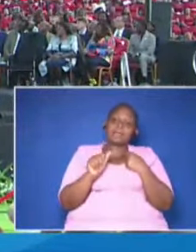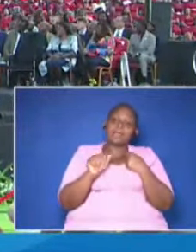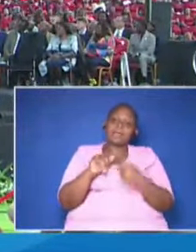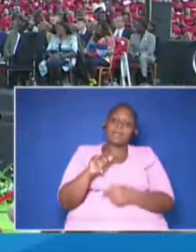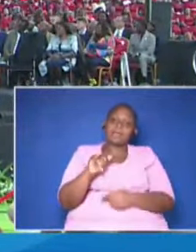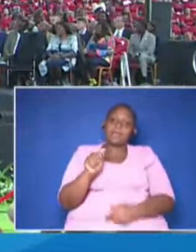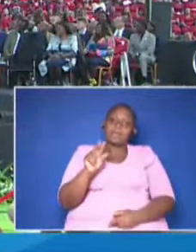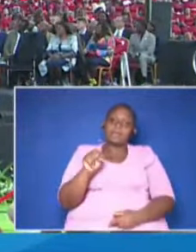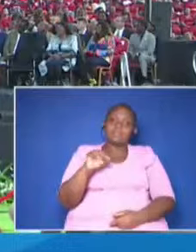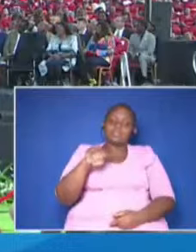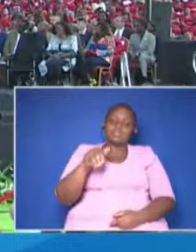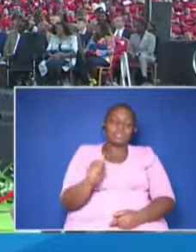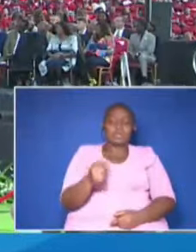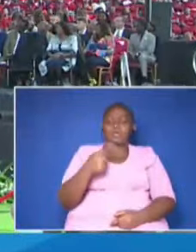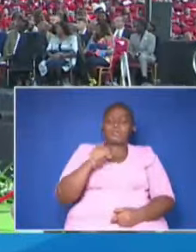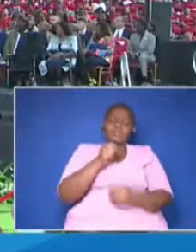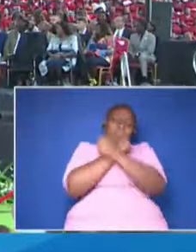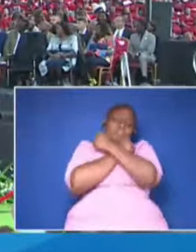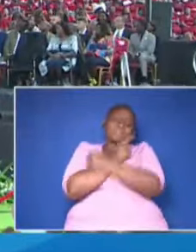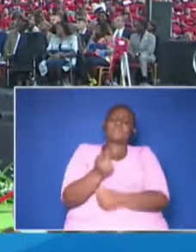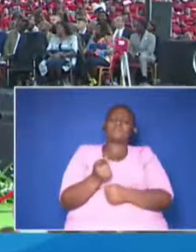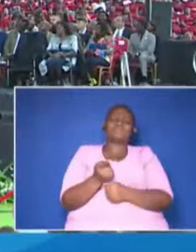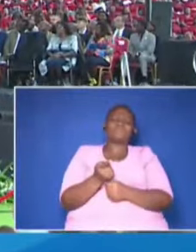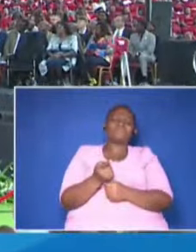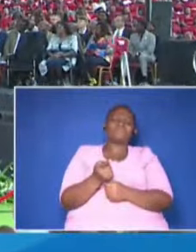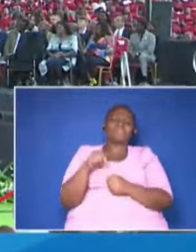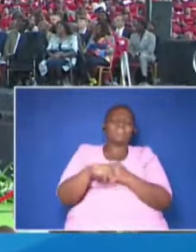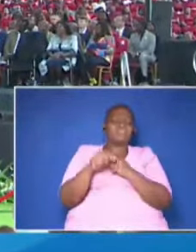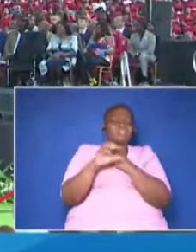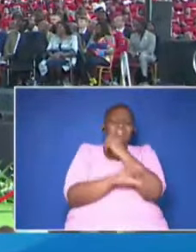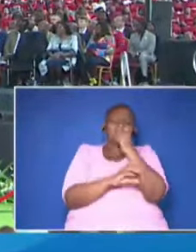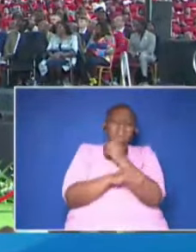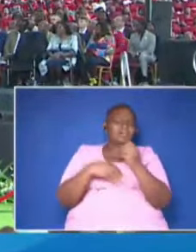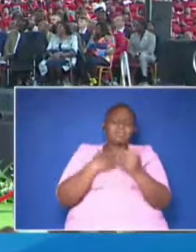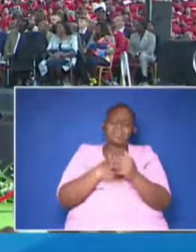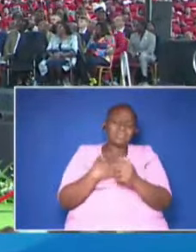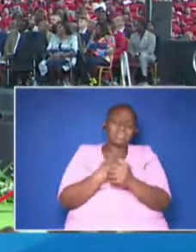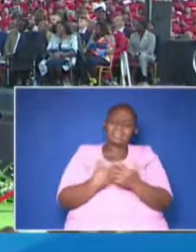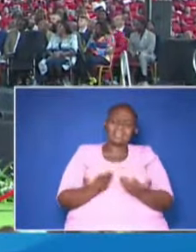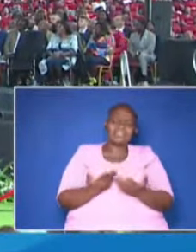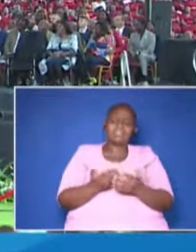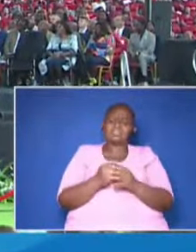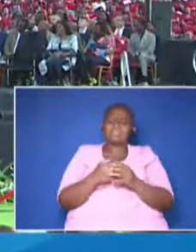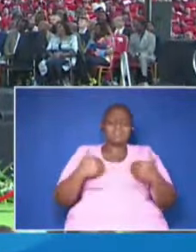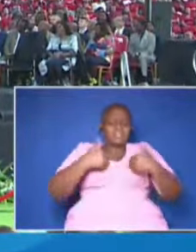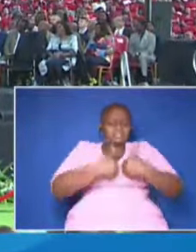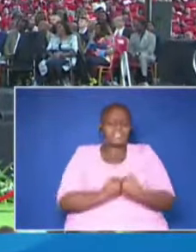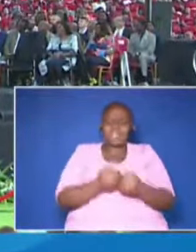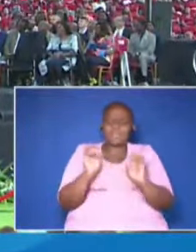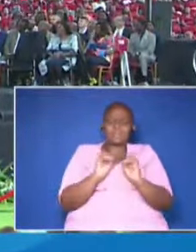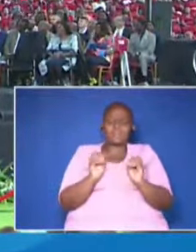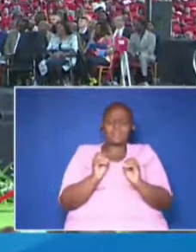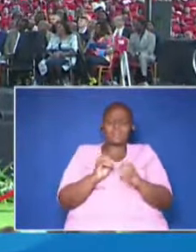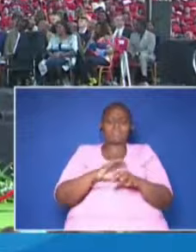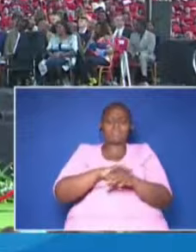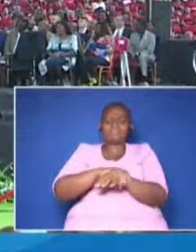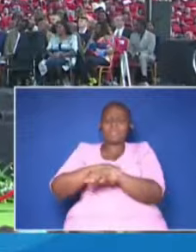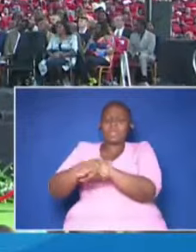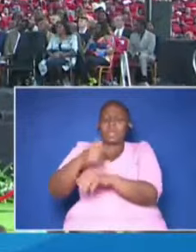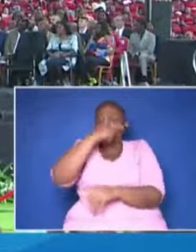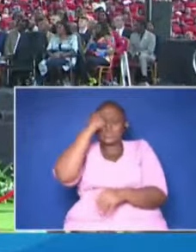pastor we love you in this country do not get tired of holding our hands because this kind of